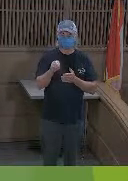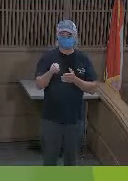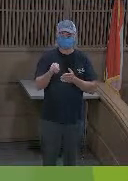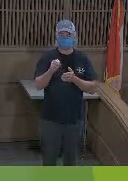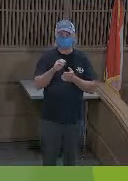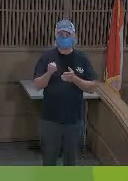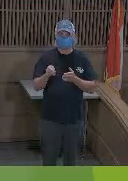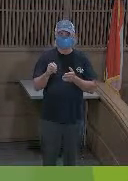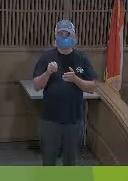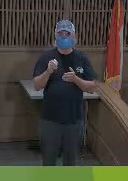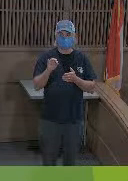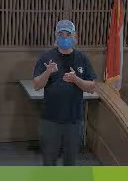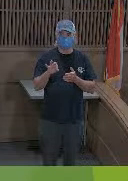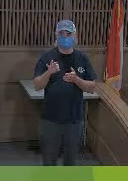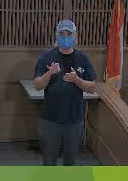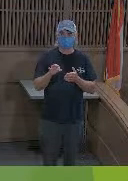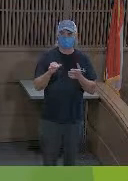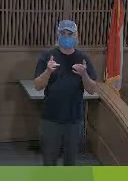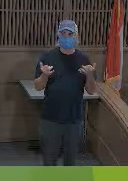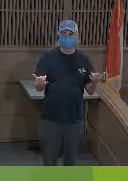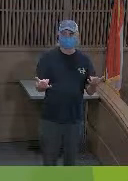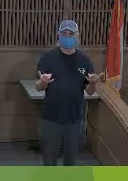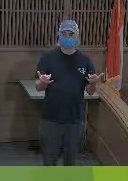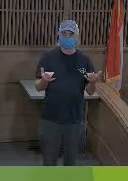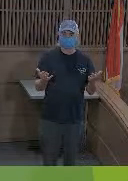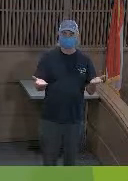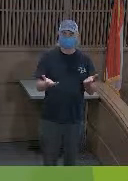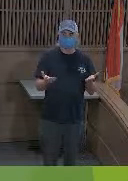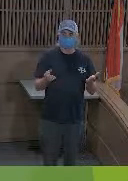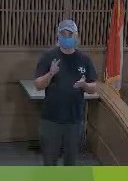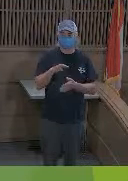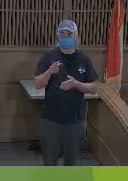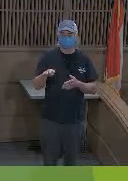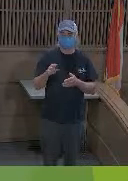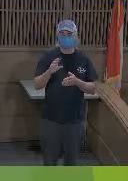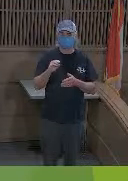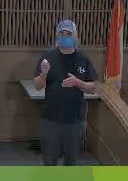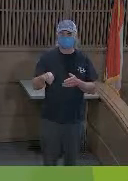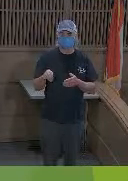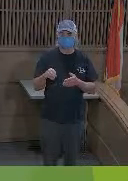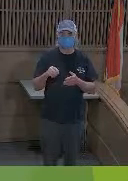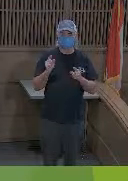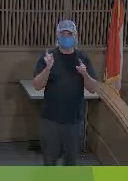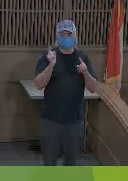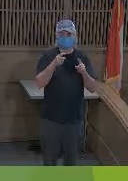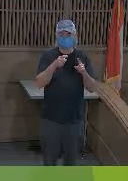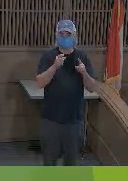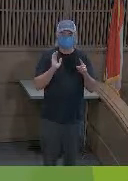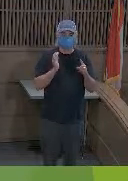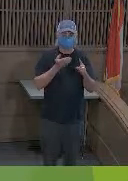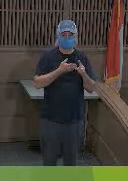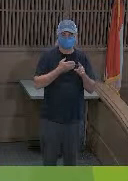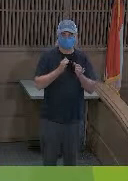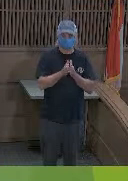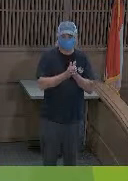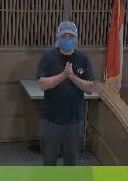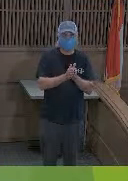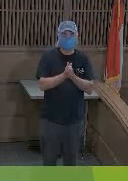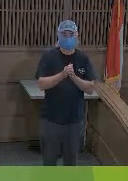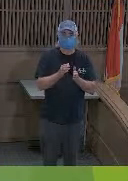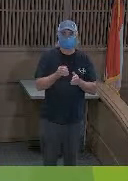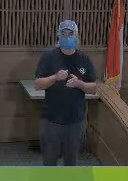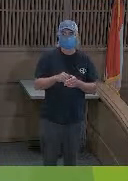Dougherty County, that number is 44%, and as you know, the goal of the Strive for